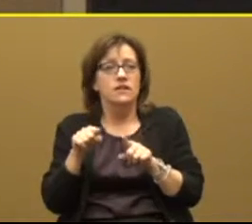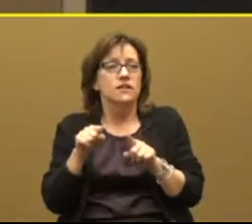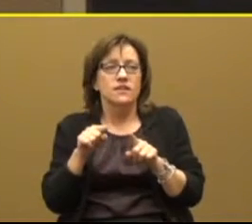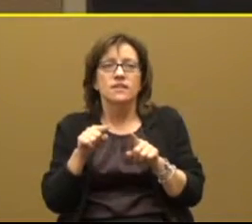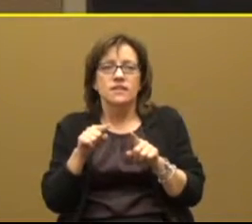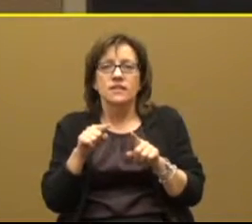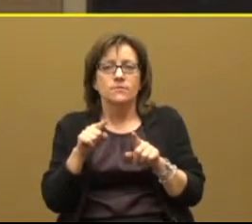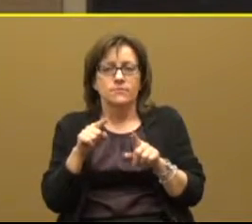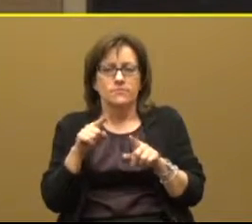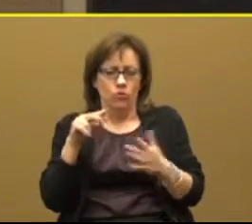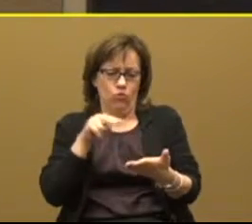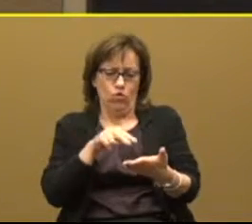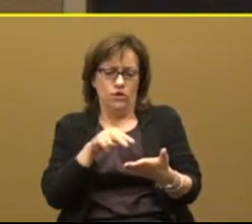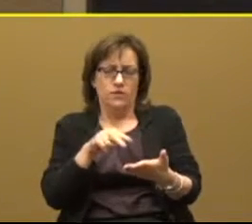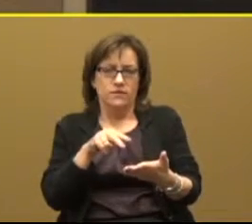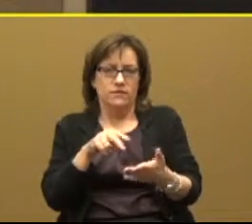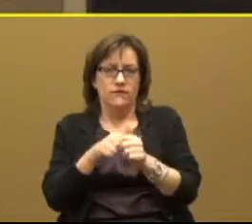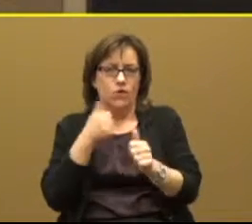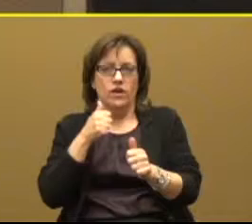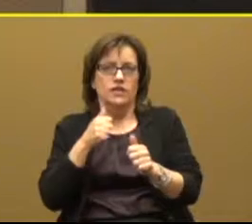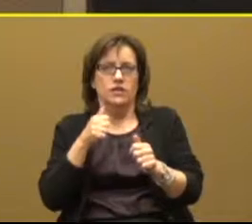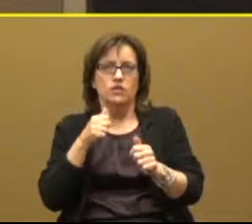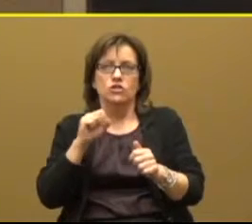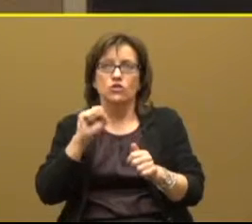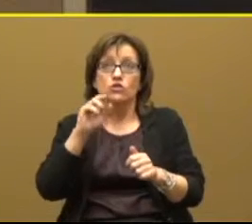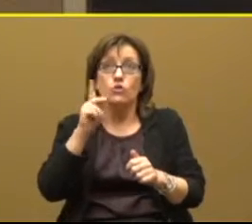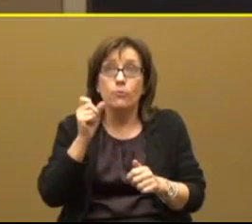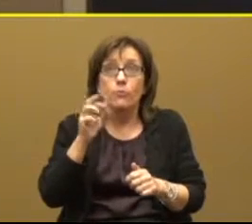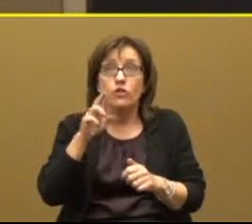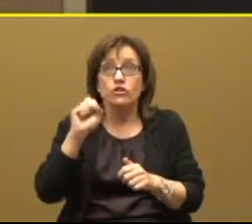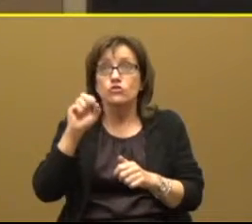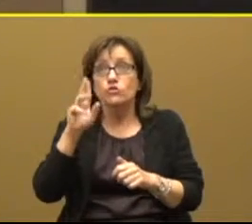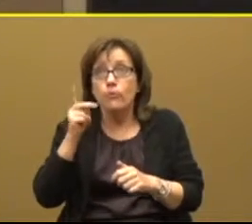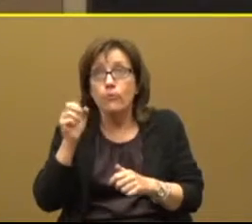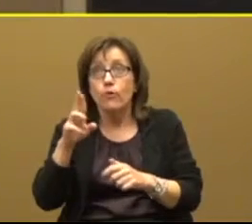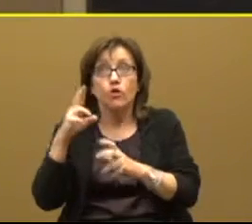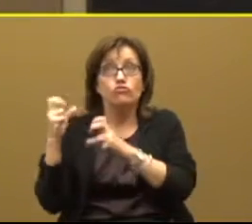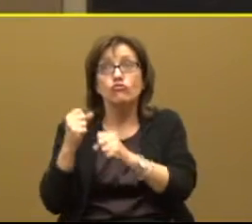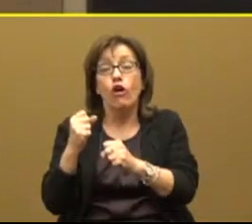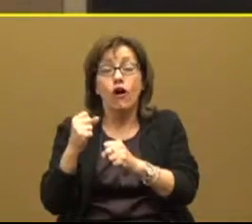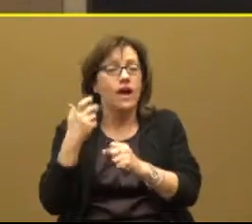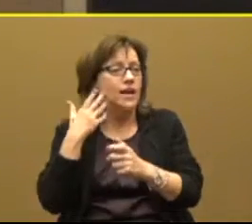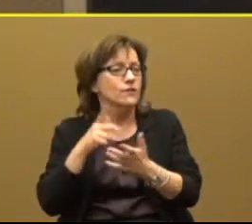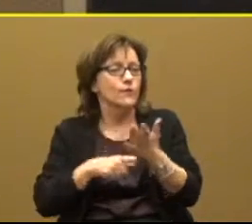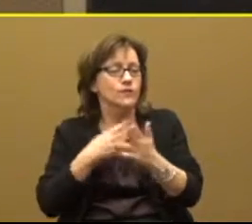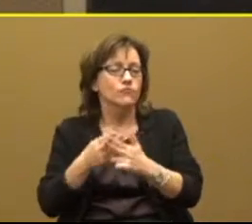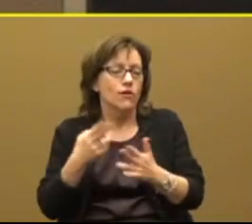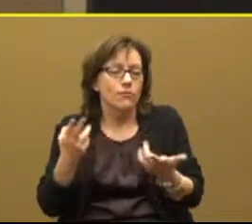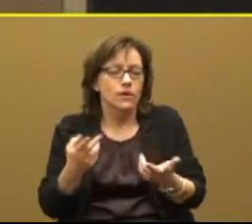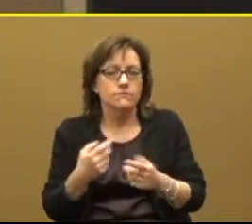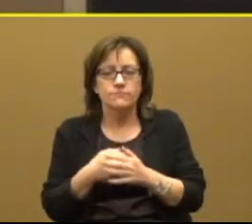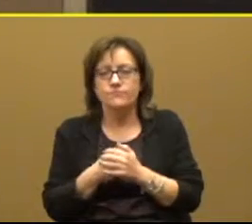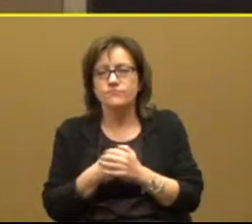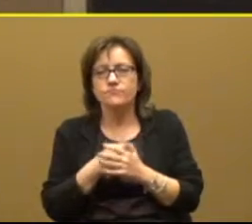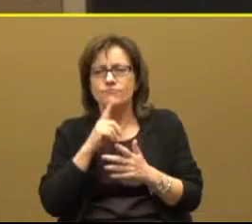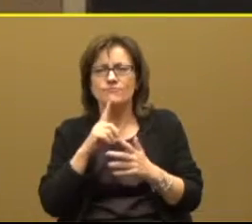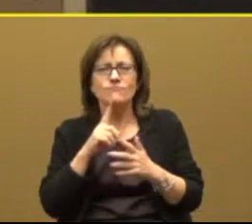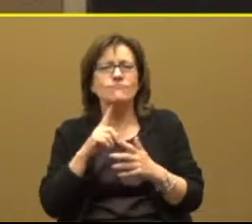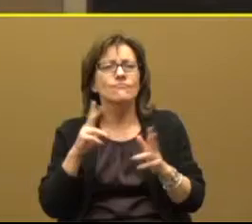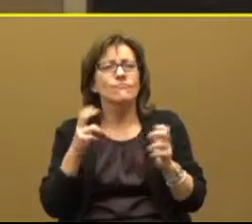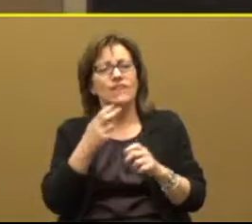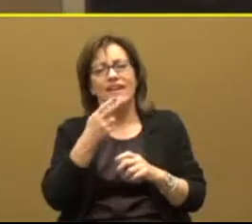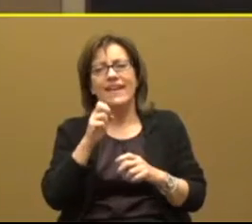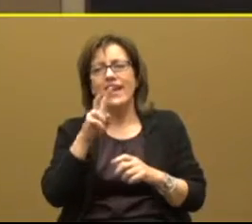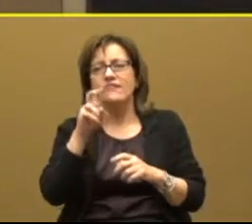super, super strong. So I don't even know what the name of it is, but I'm sure it has heavy duty on the